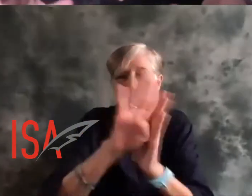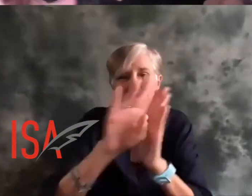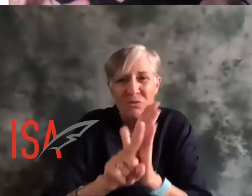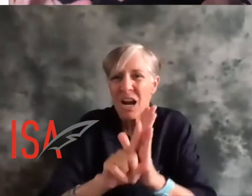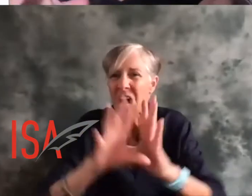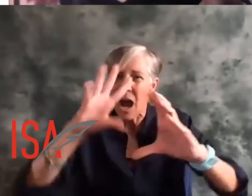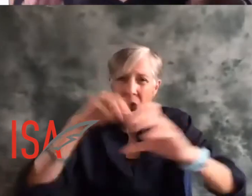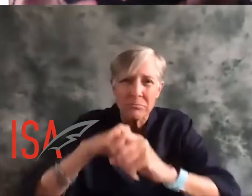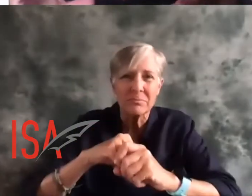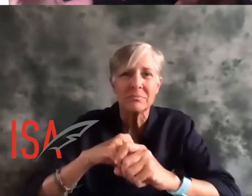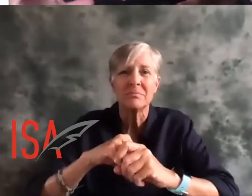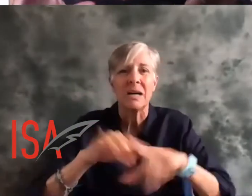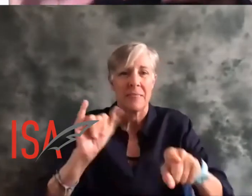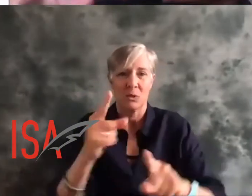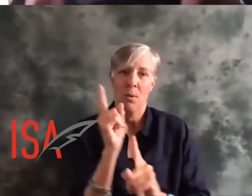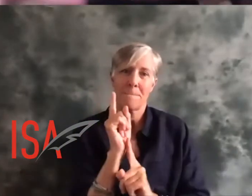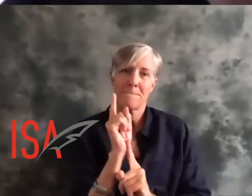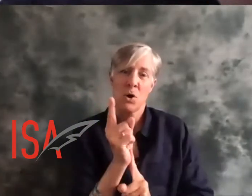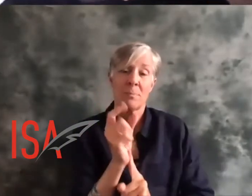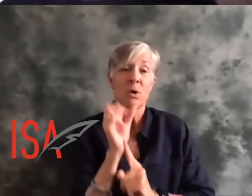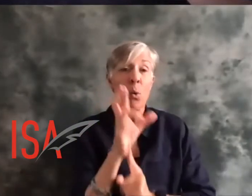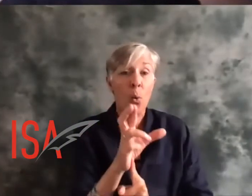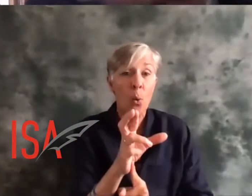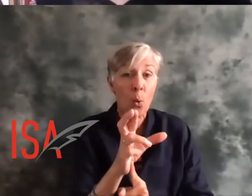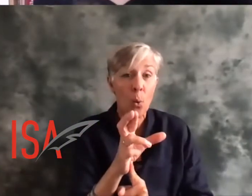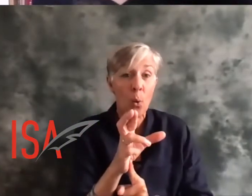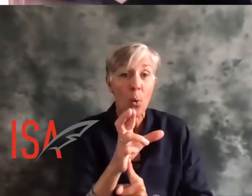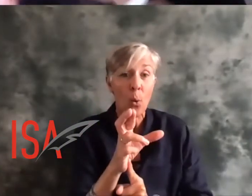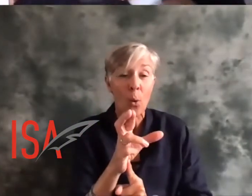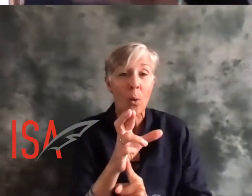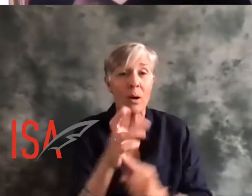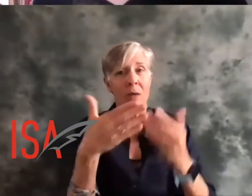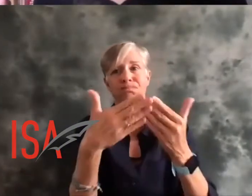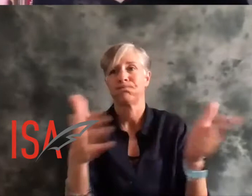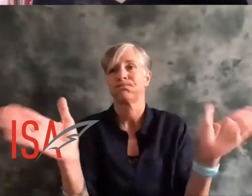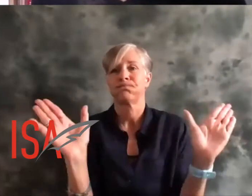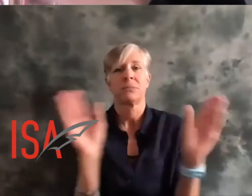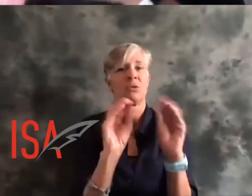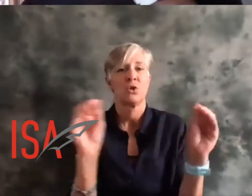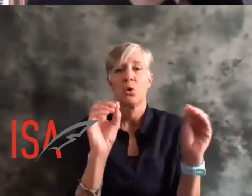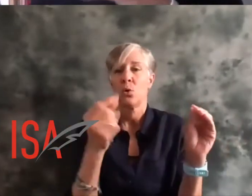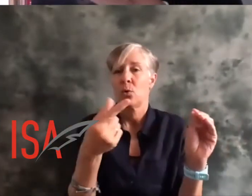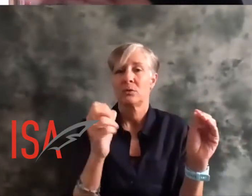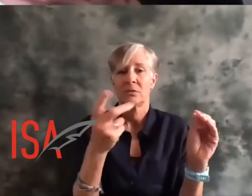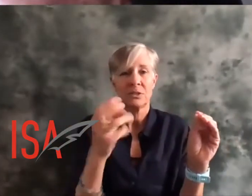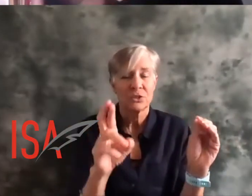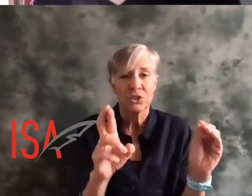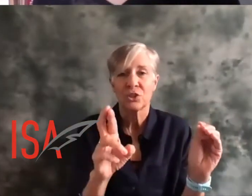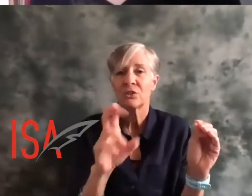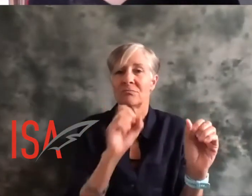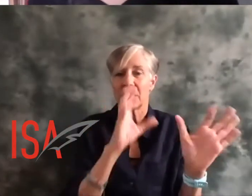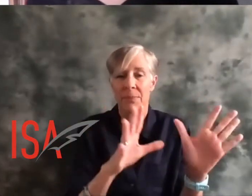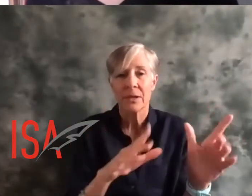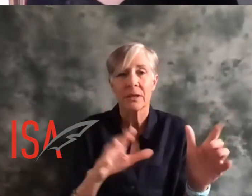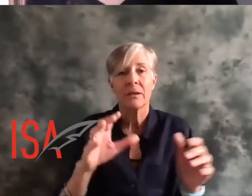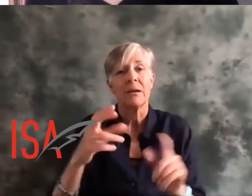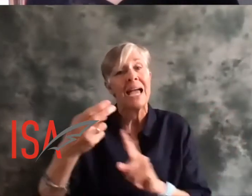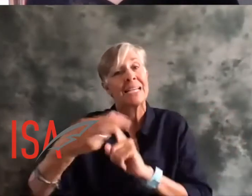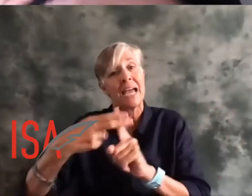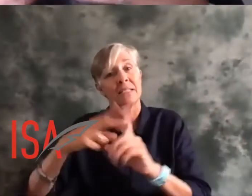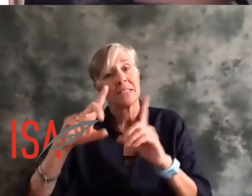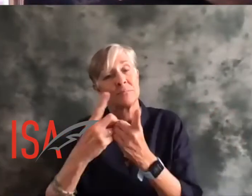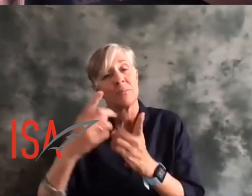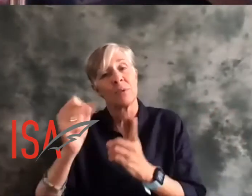that a moment, or you can leave it completely generic without any gender so that casting can fill in with